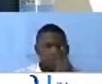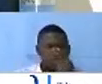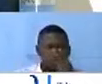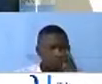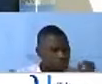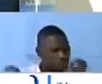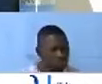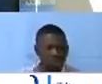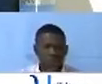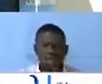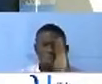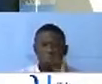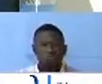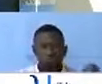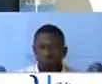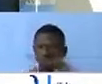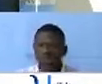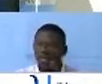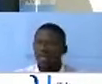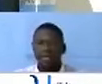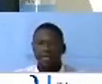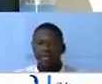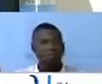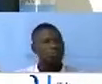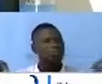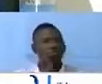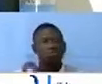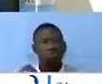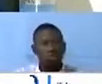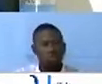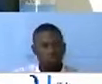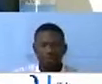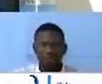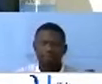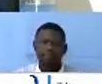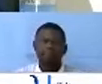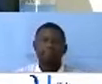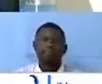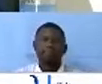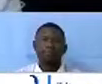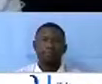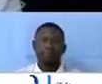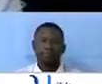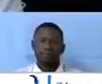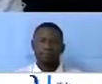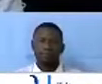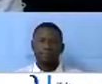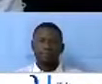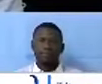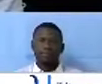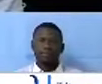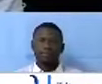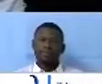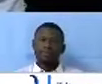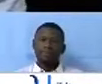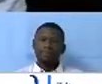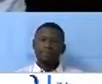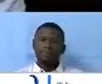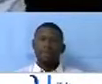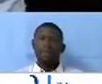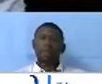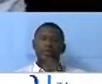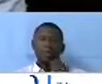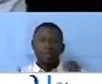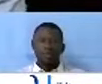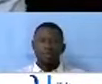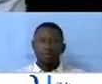do no evil, accept no evil. Yow daal weddi bi mooy gisuma dégguma nanguwuma fekkeewuma yëguma tinuma. Mr. Chairman,